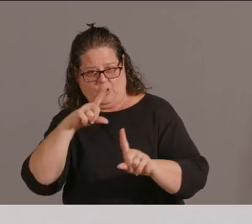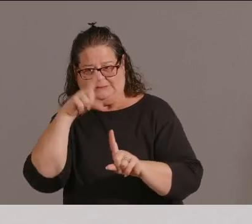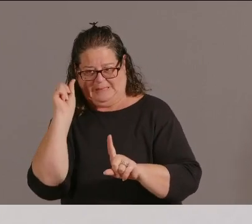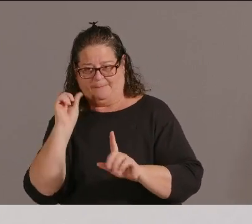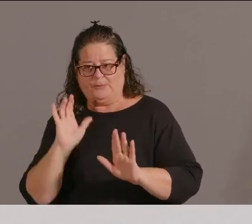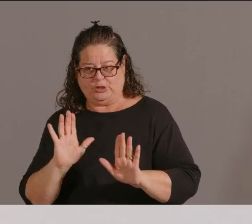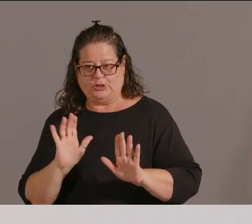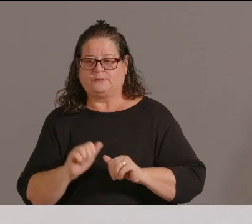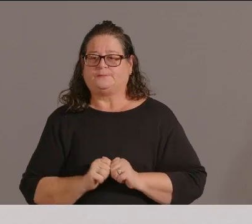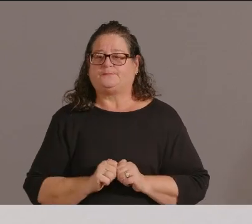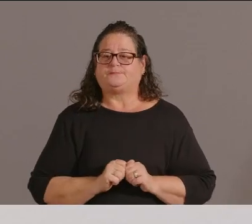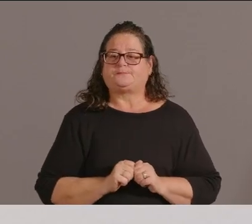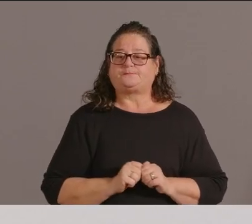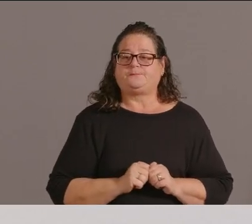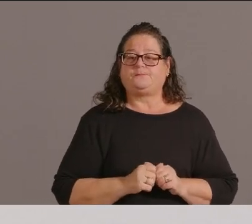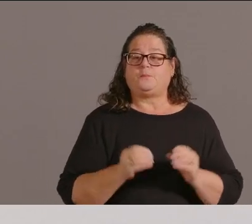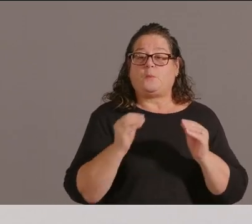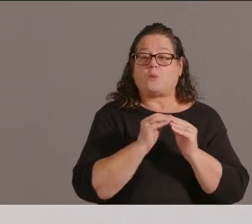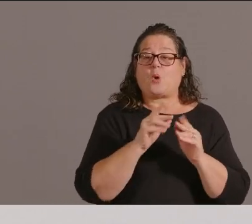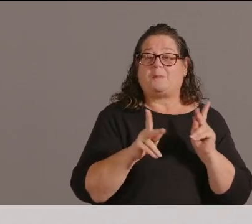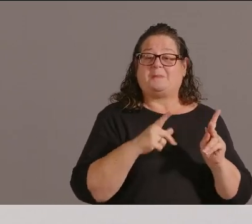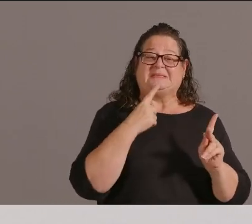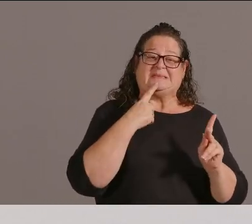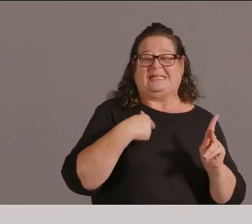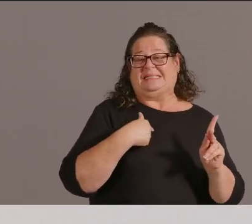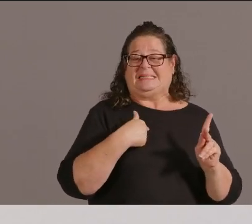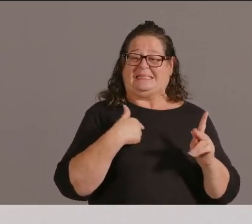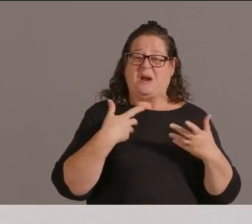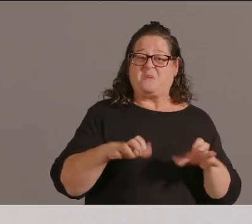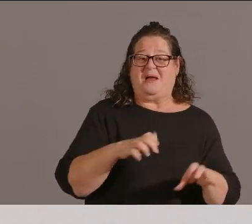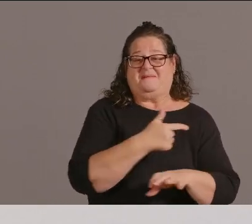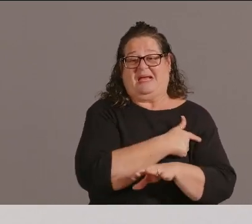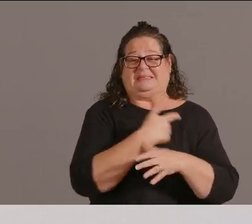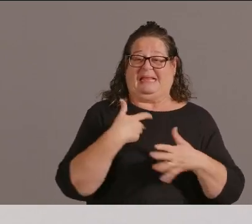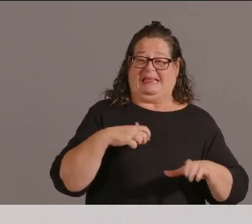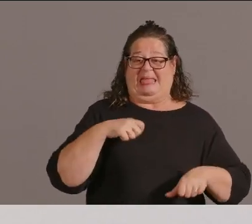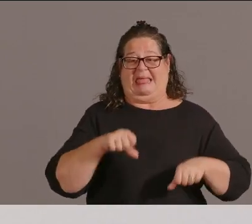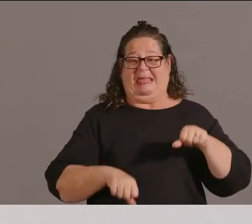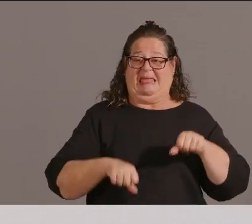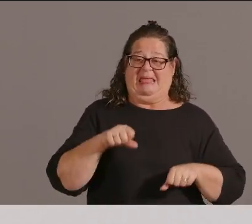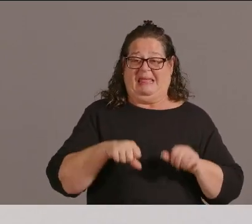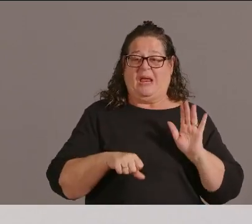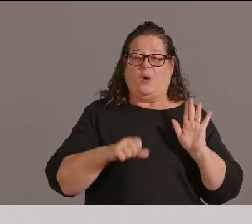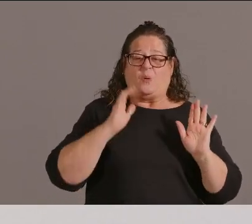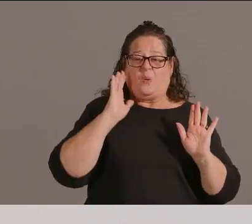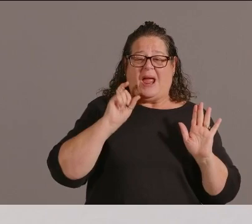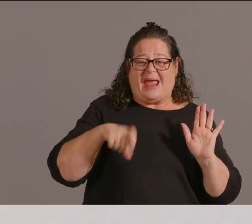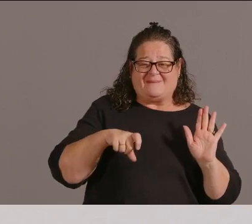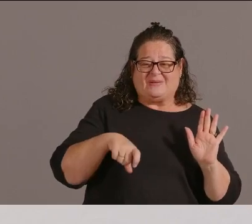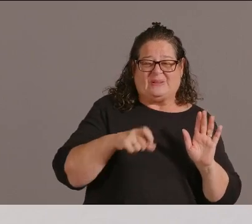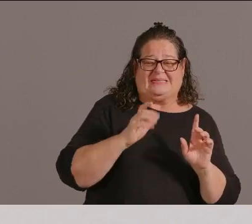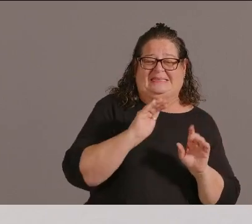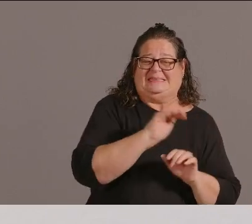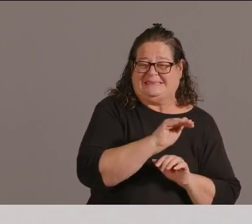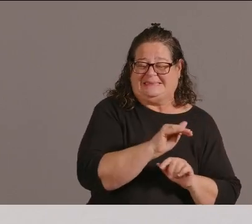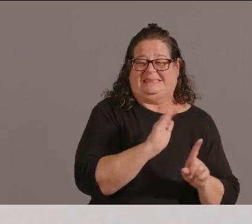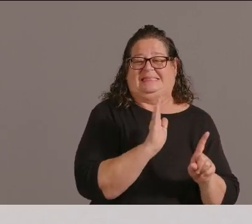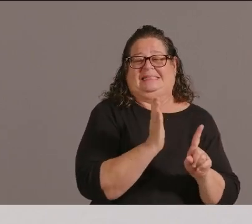have to do more education and more outreach to reach that 70. So I think once we hit those that were a definite,